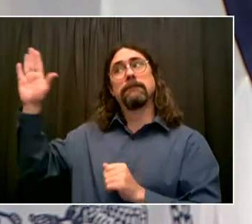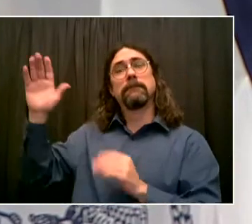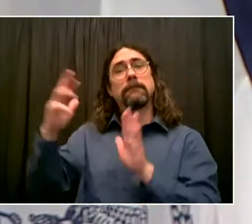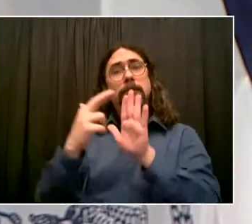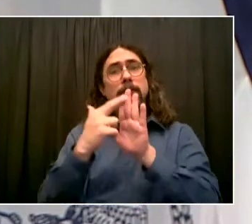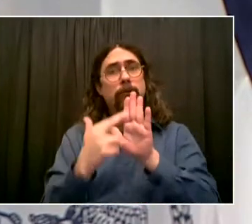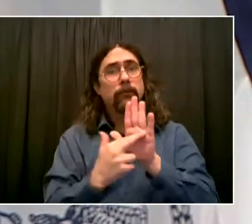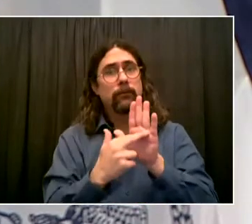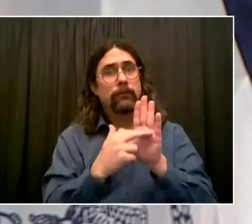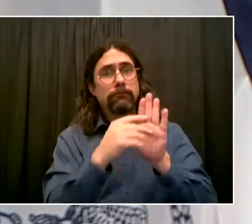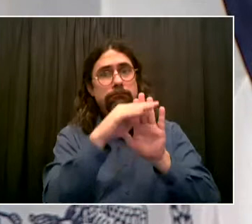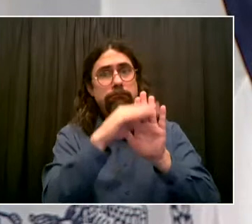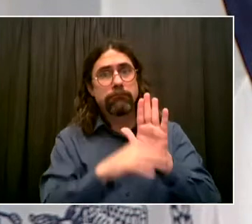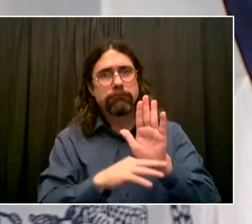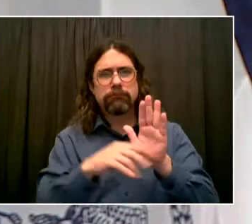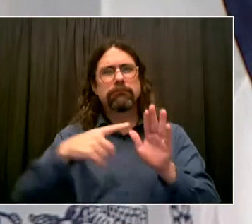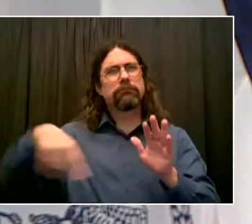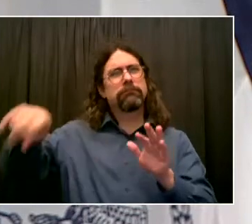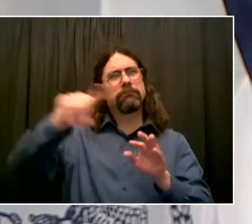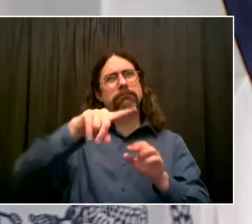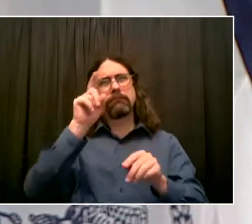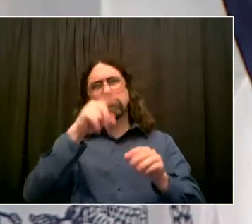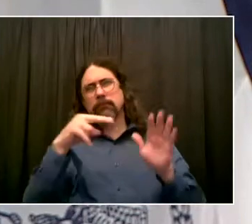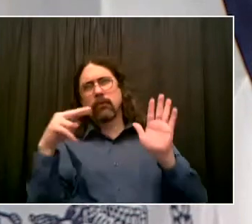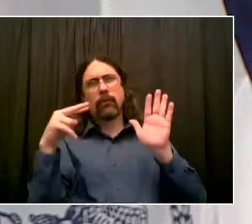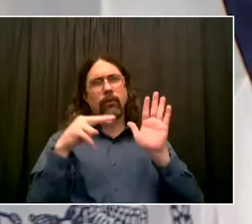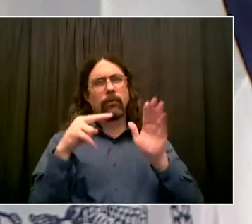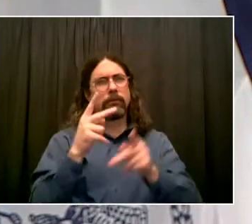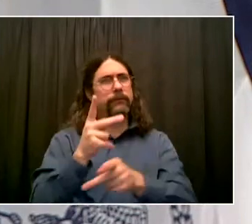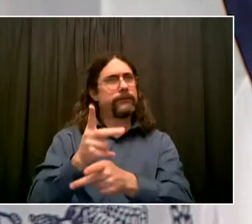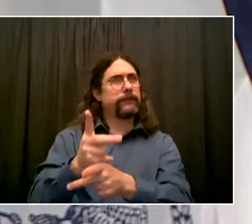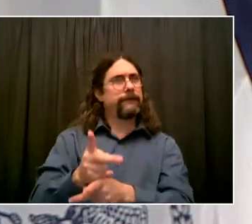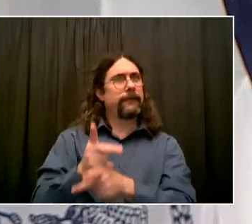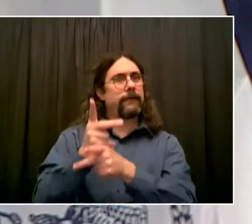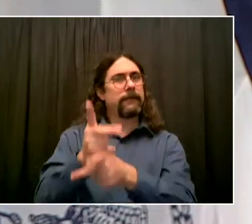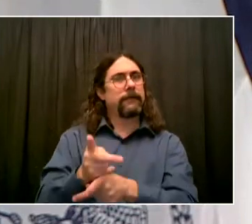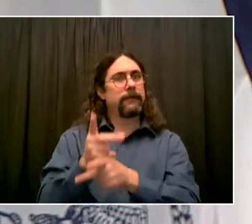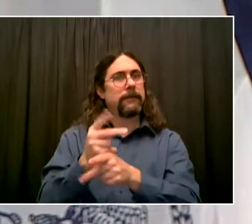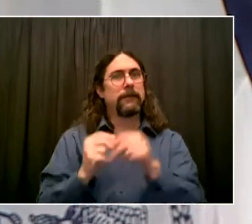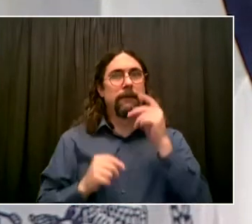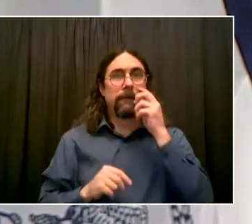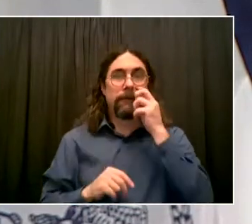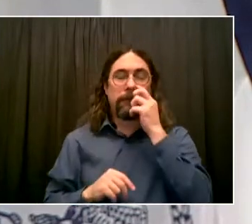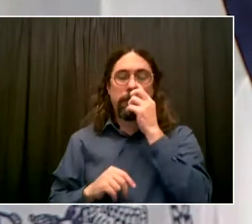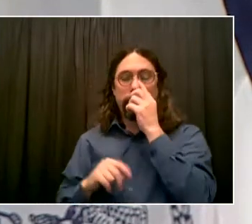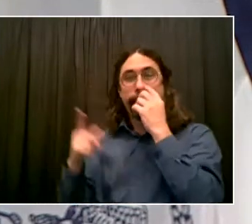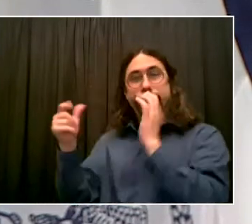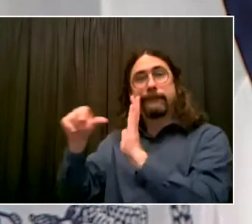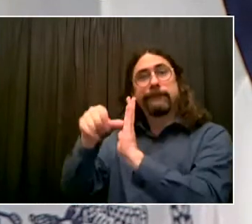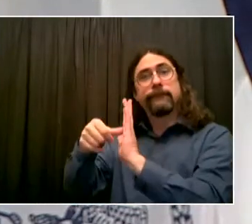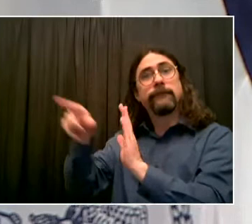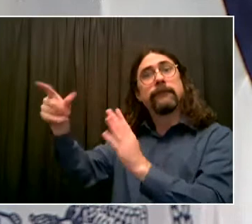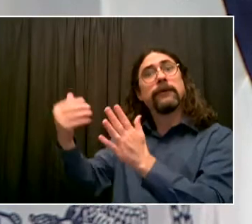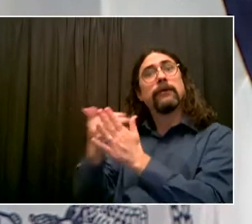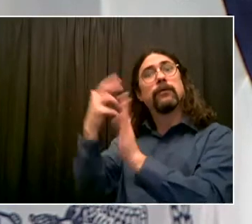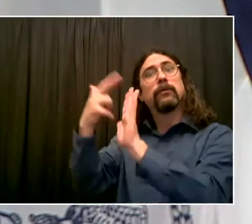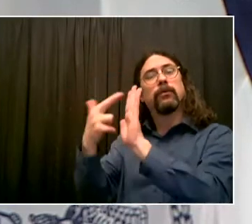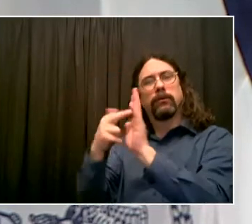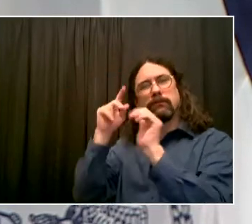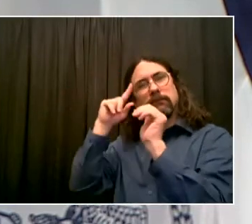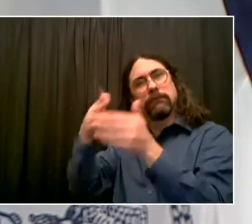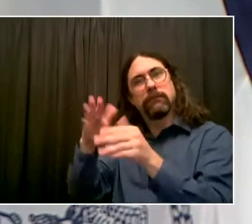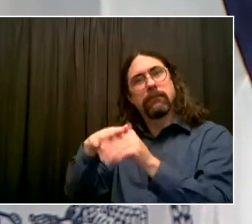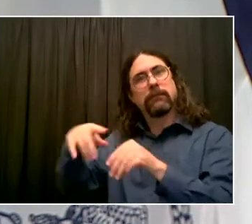there's still caution if people are in crowded spaces. And obviously, if someone is not fully vaccinated, they need to continue to